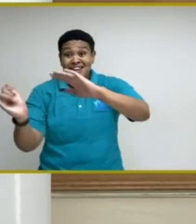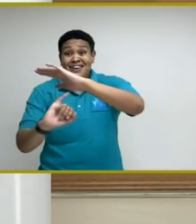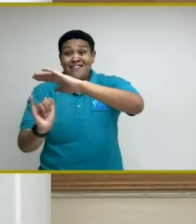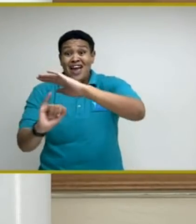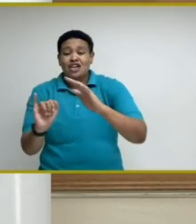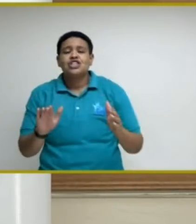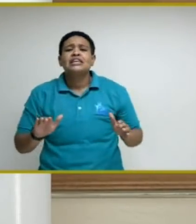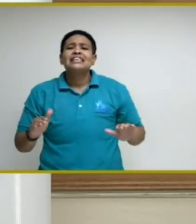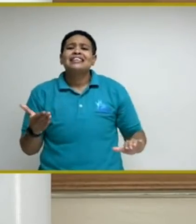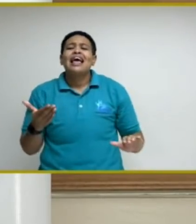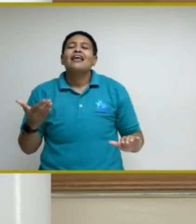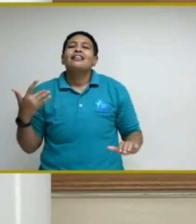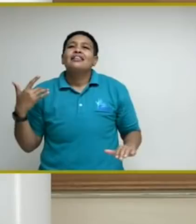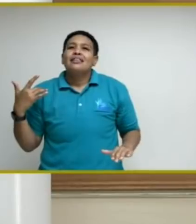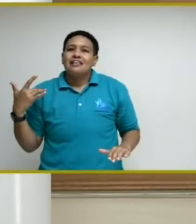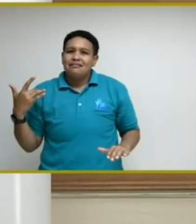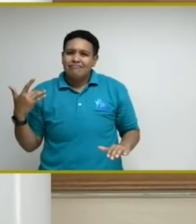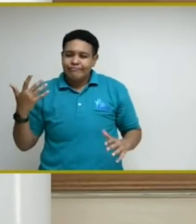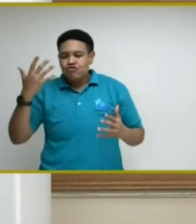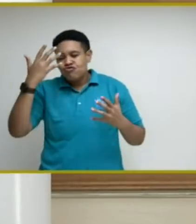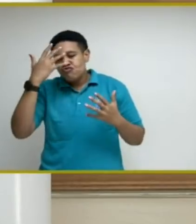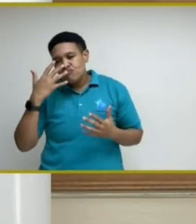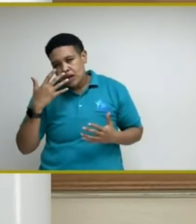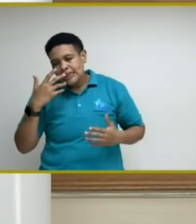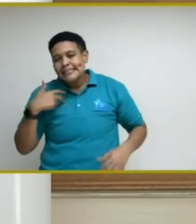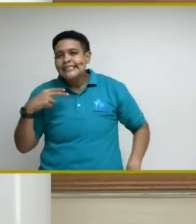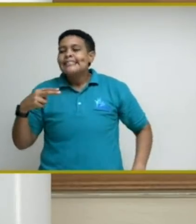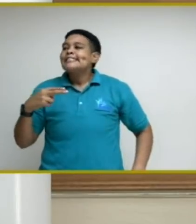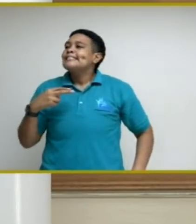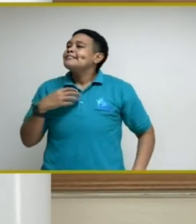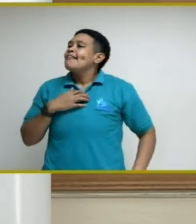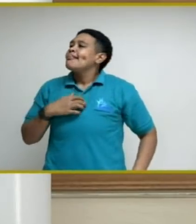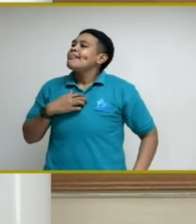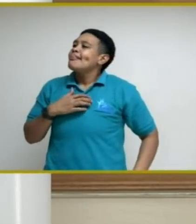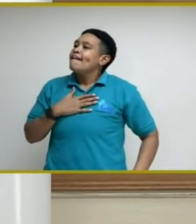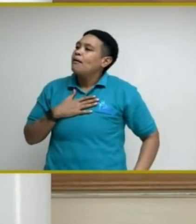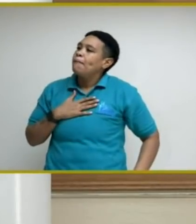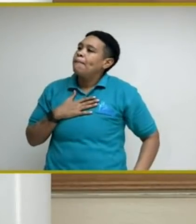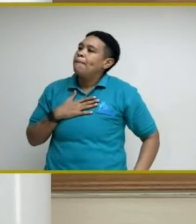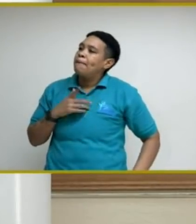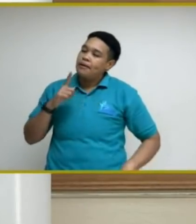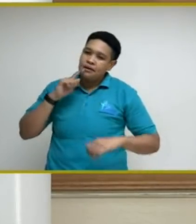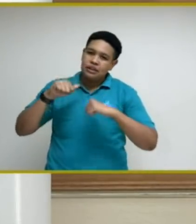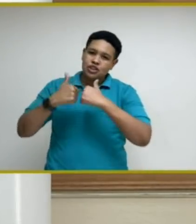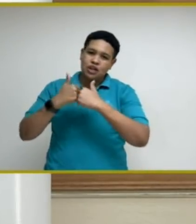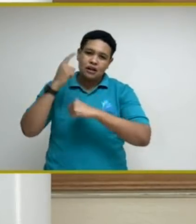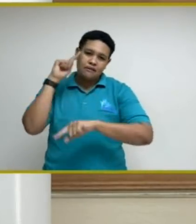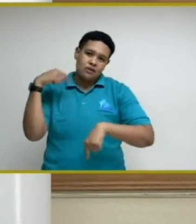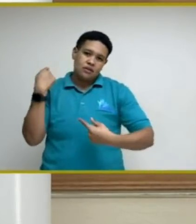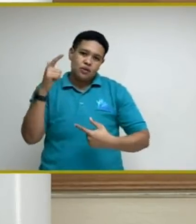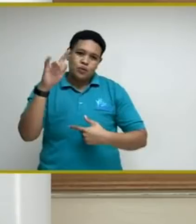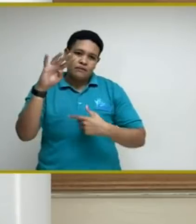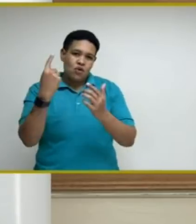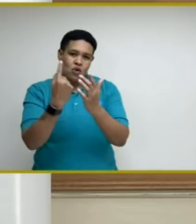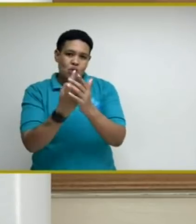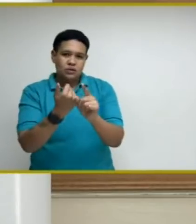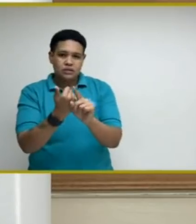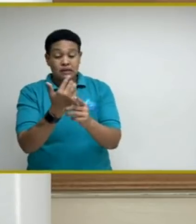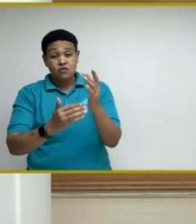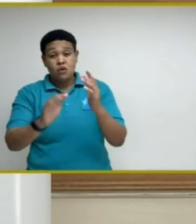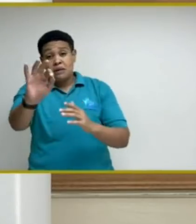deaths obviously are regrettable and continue to be a challenge. In the last 24 hours,